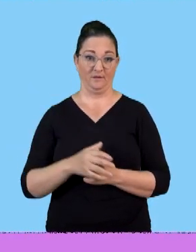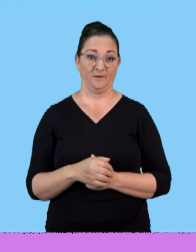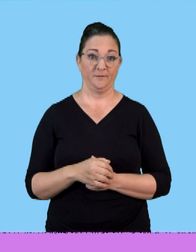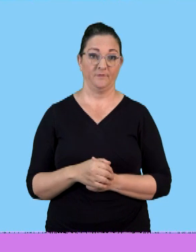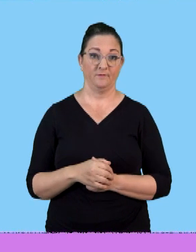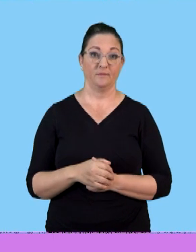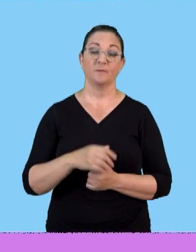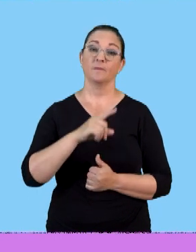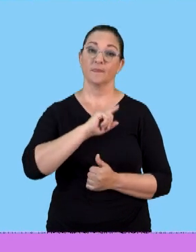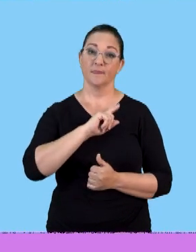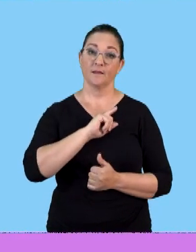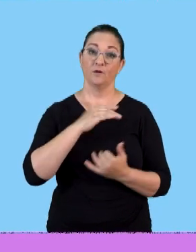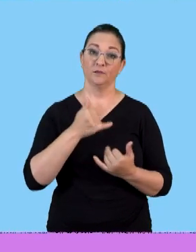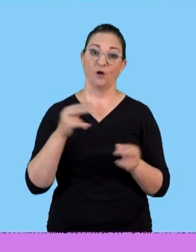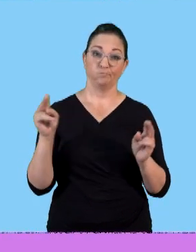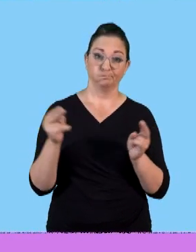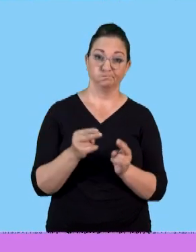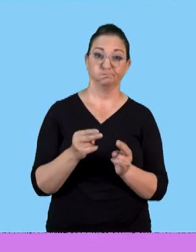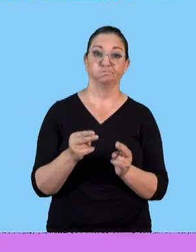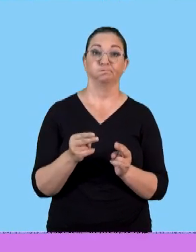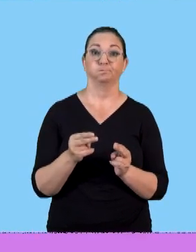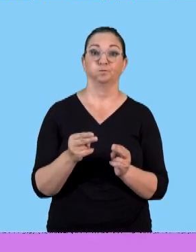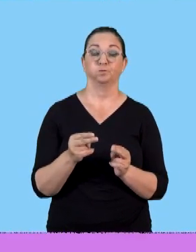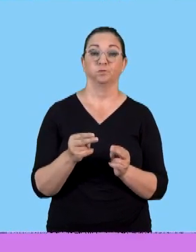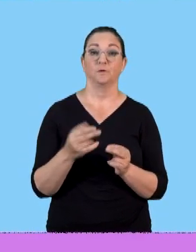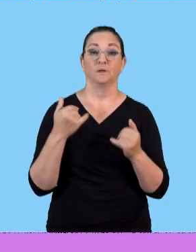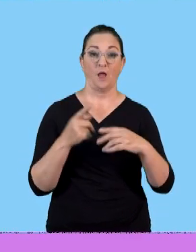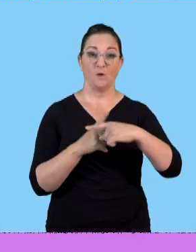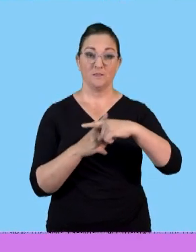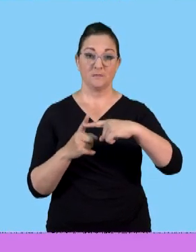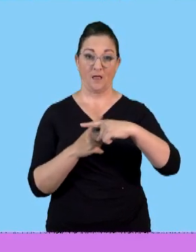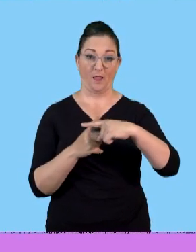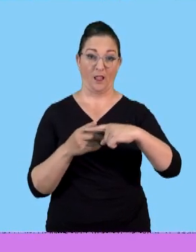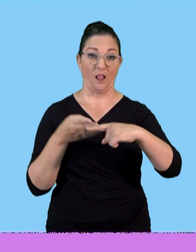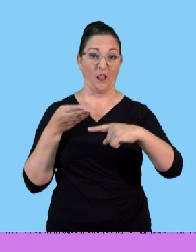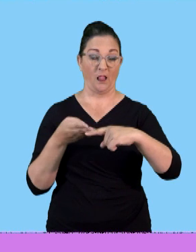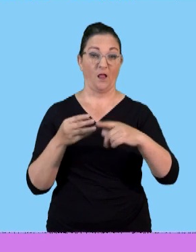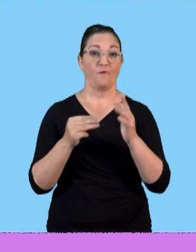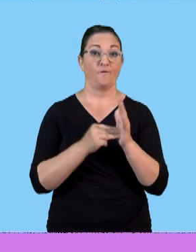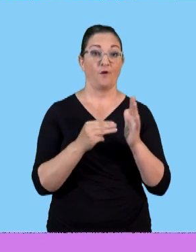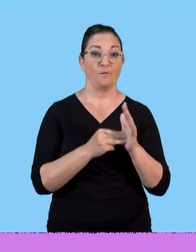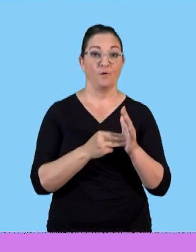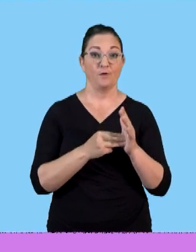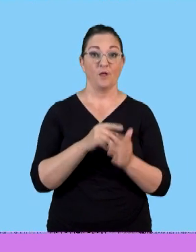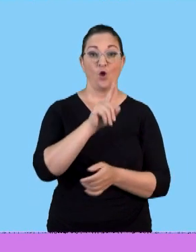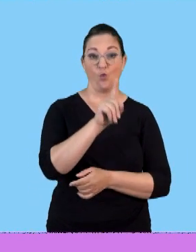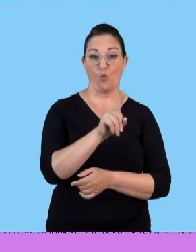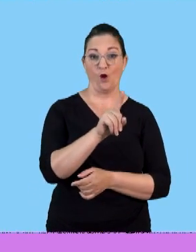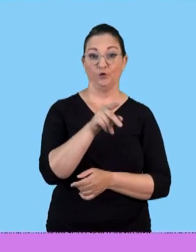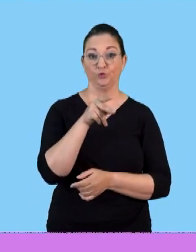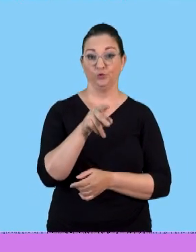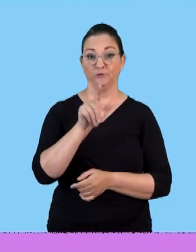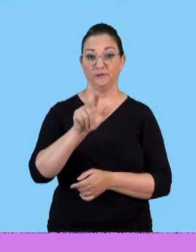727,272,7273. I therefore rounded off to the nearest unit. So the scale of this map is then